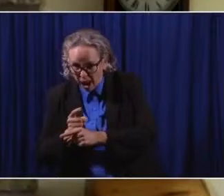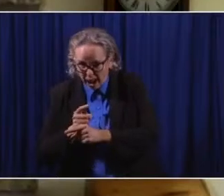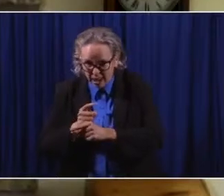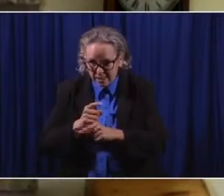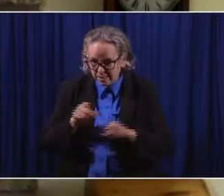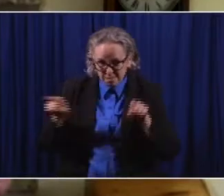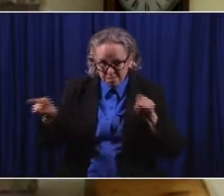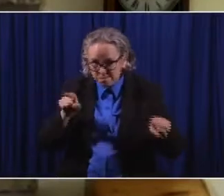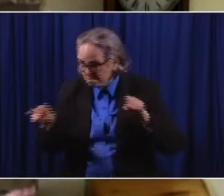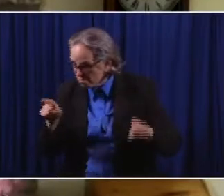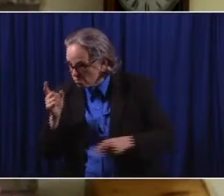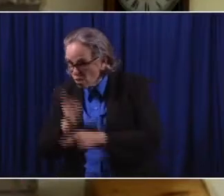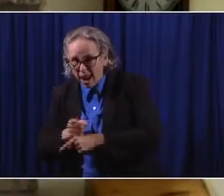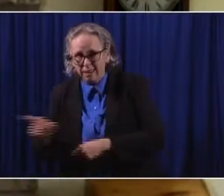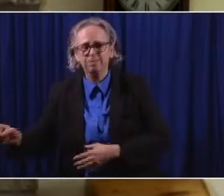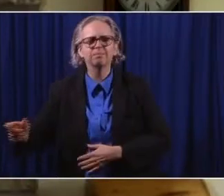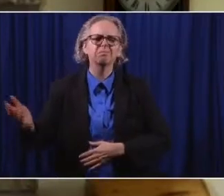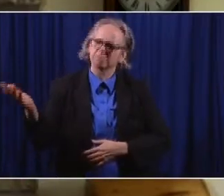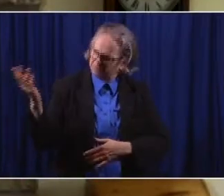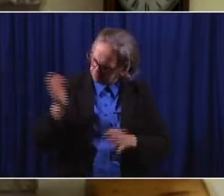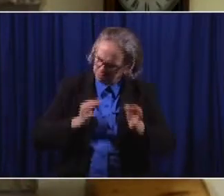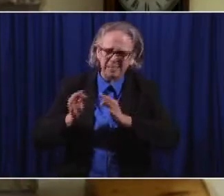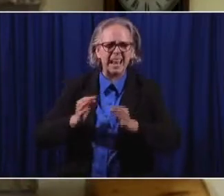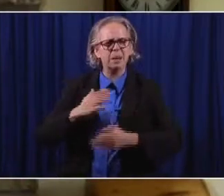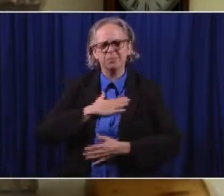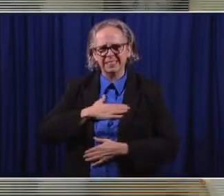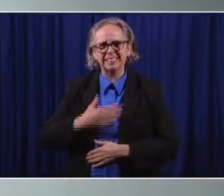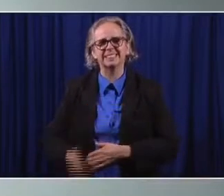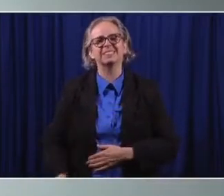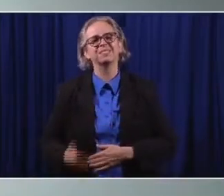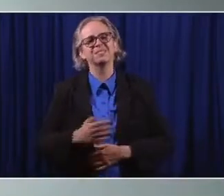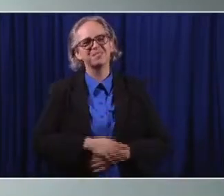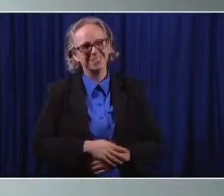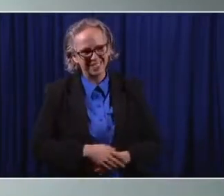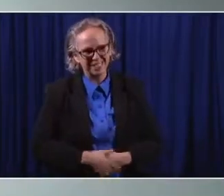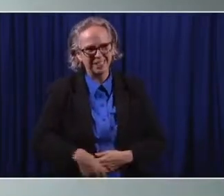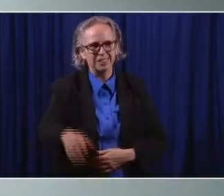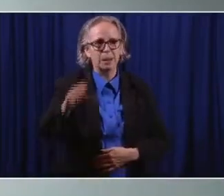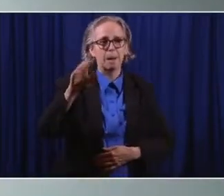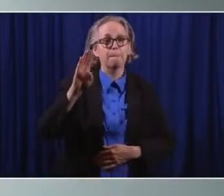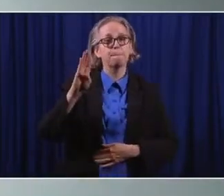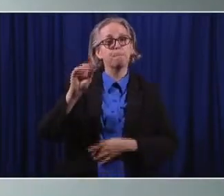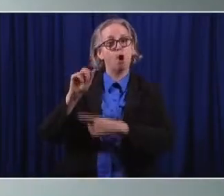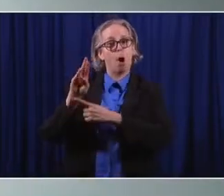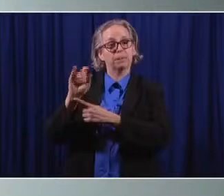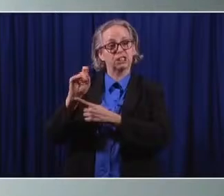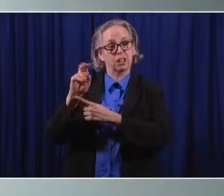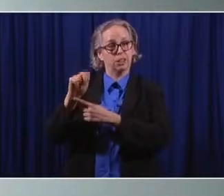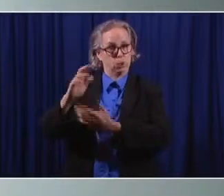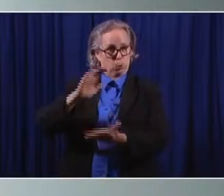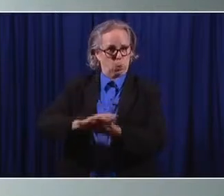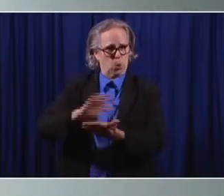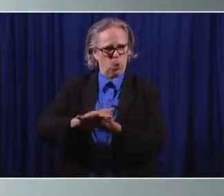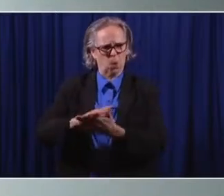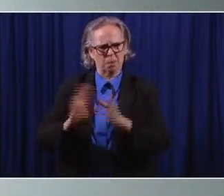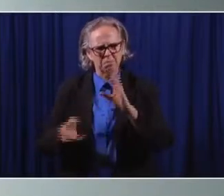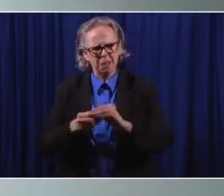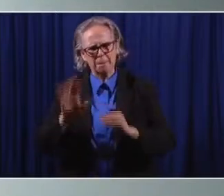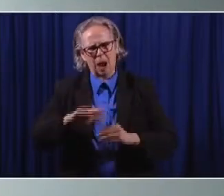kind of bring us up to date what's going on in Barberton. Barberton City School District, we serve about 3,800